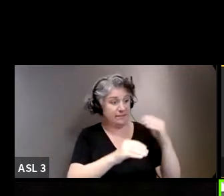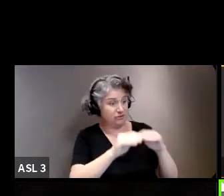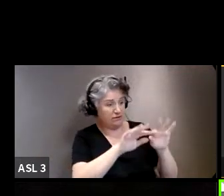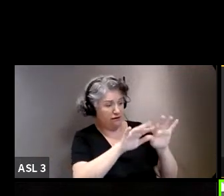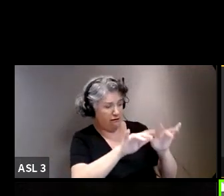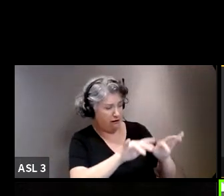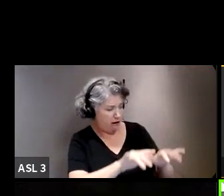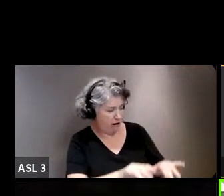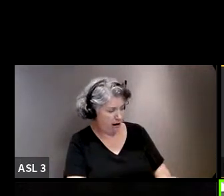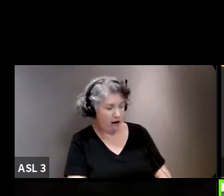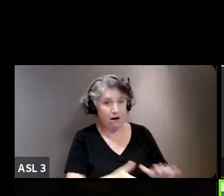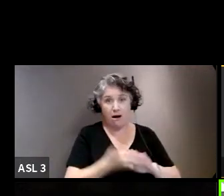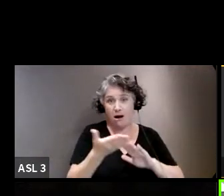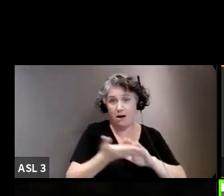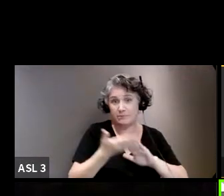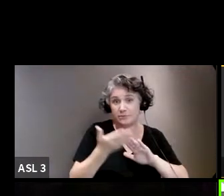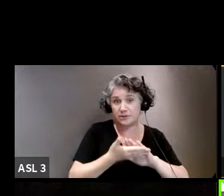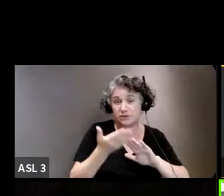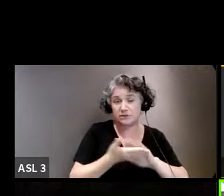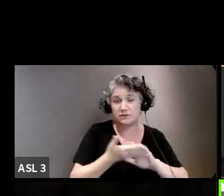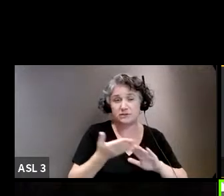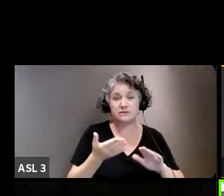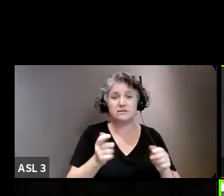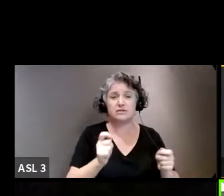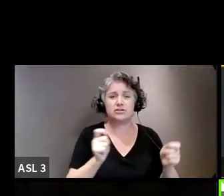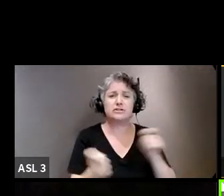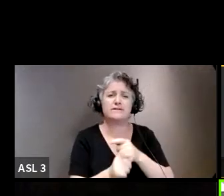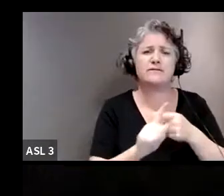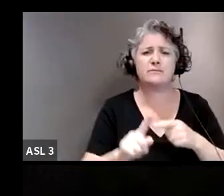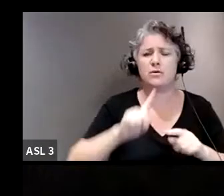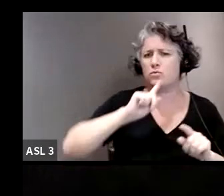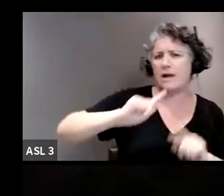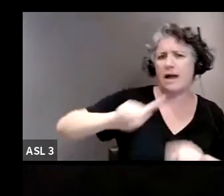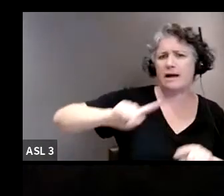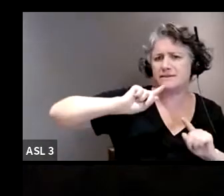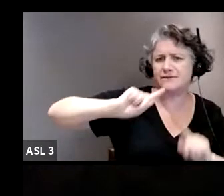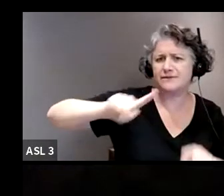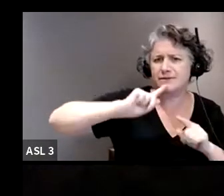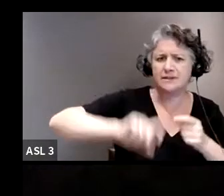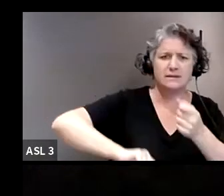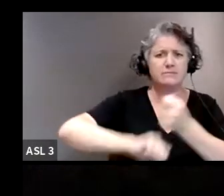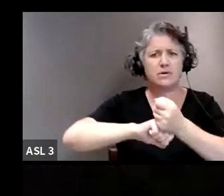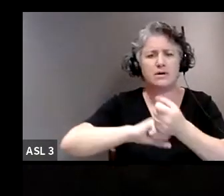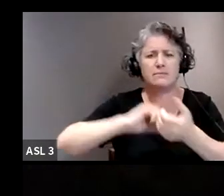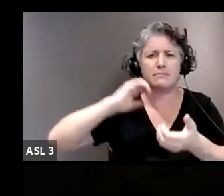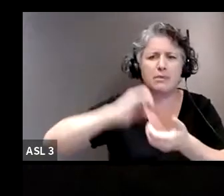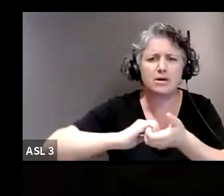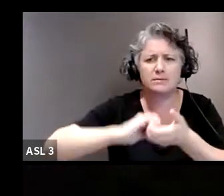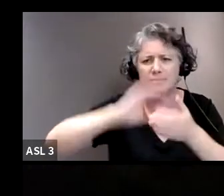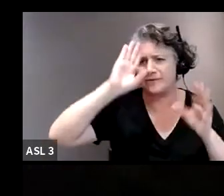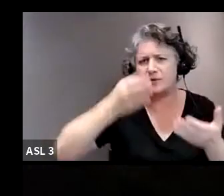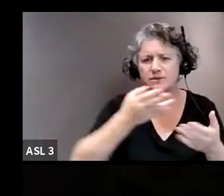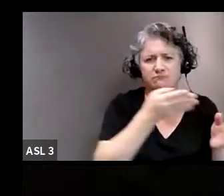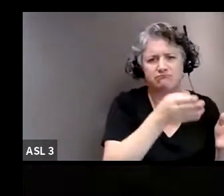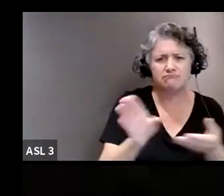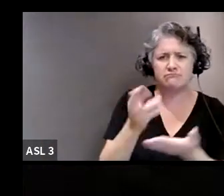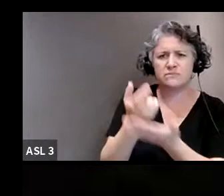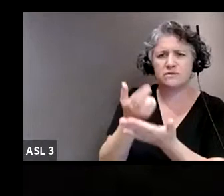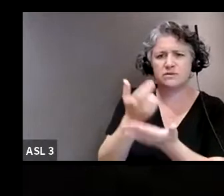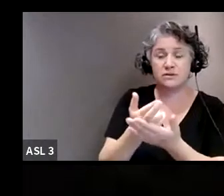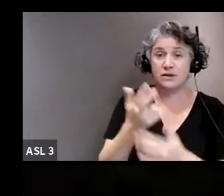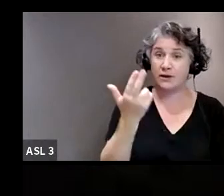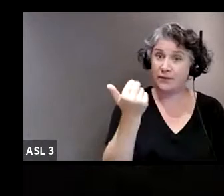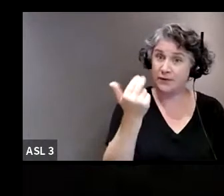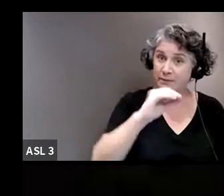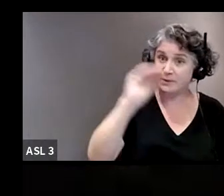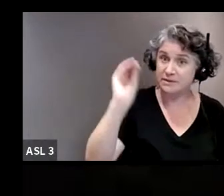standpoint that shift of reactive and enforcement resources to preventive and partnership focused resources at 13 i